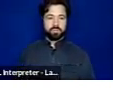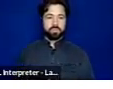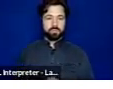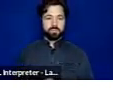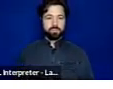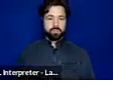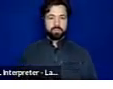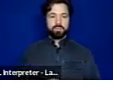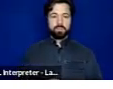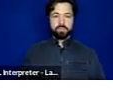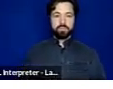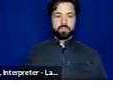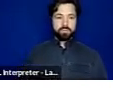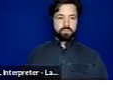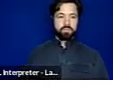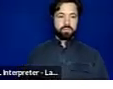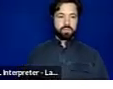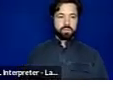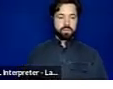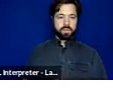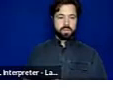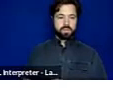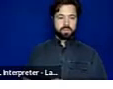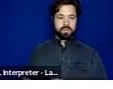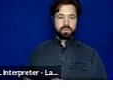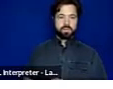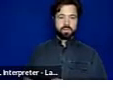today. So I'm going to go ahead and